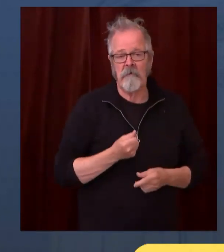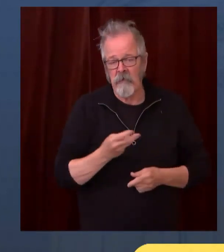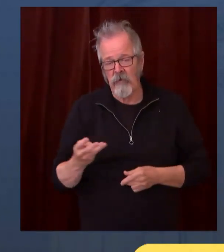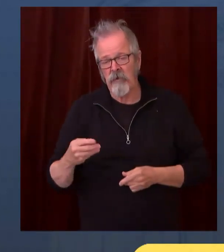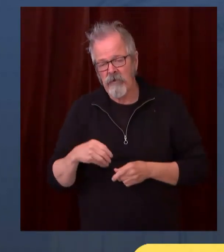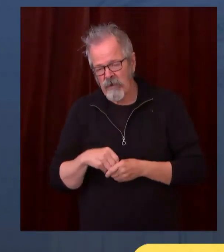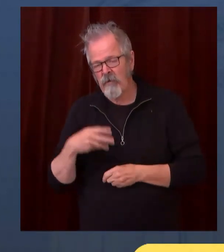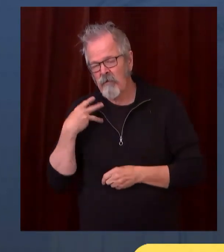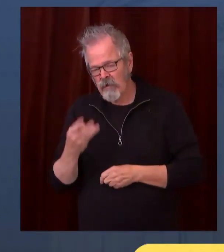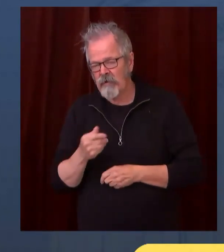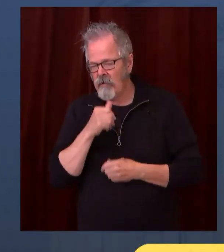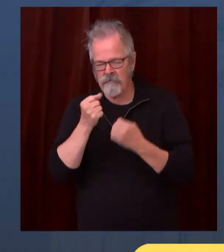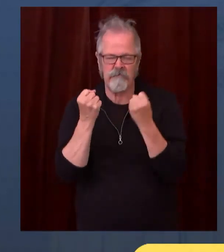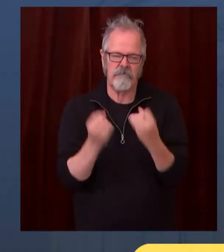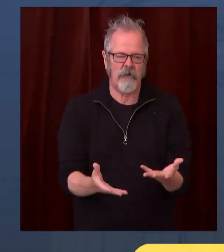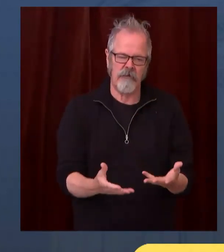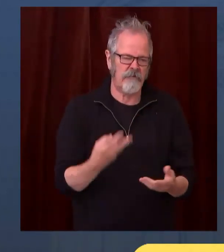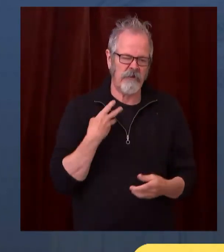Tribune.